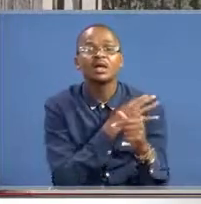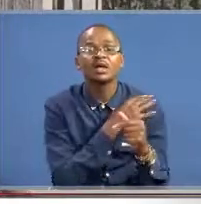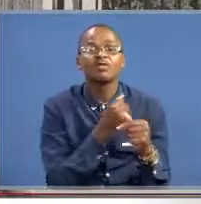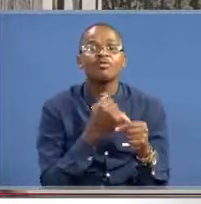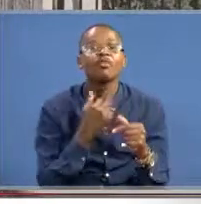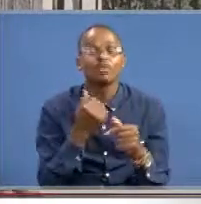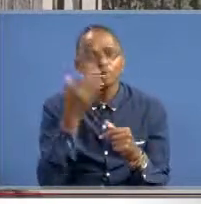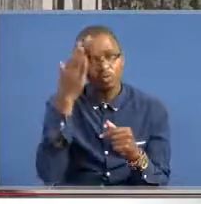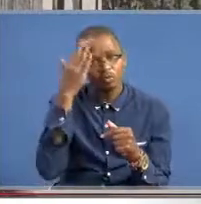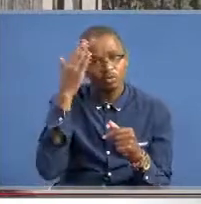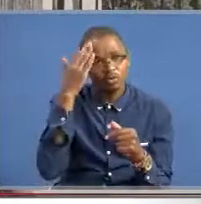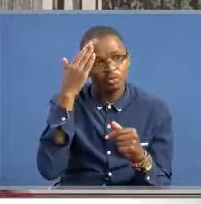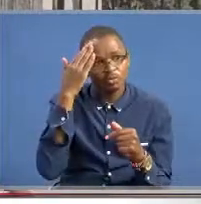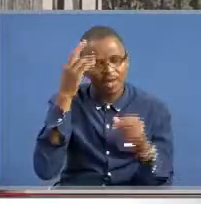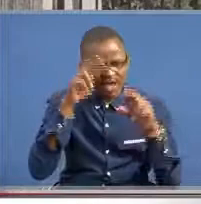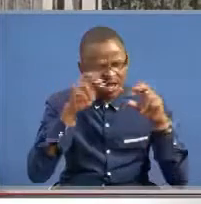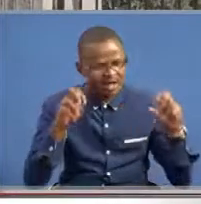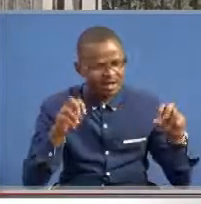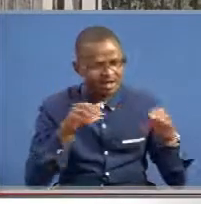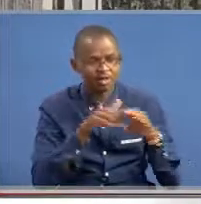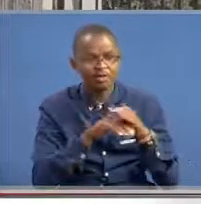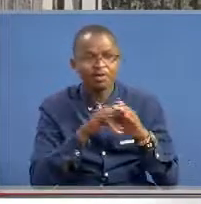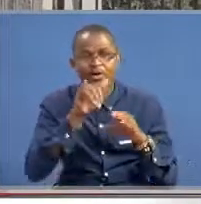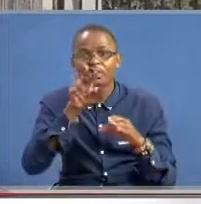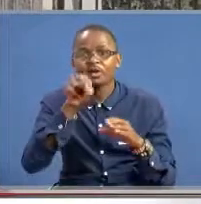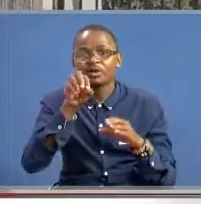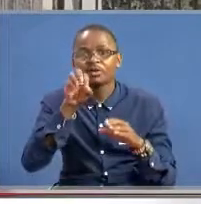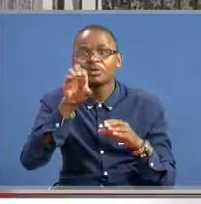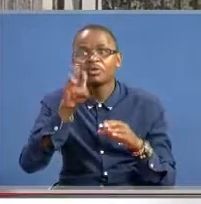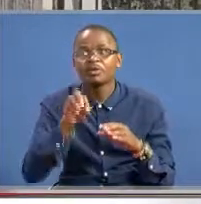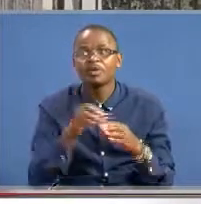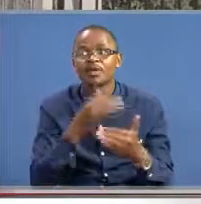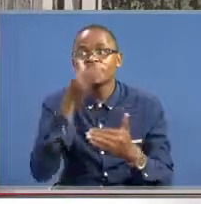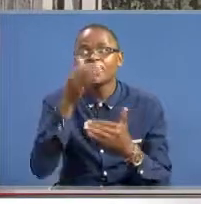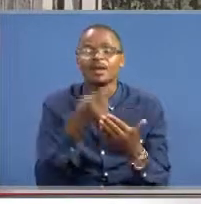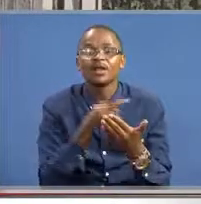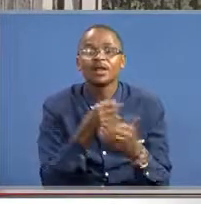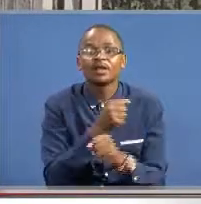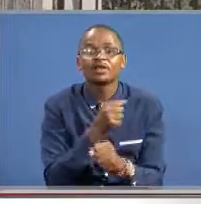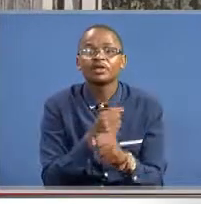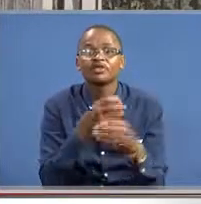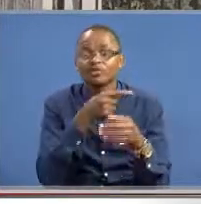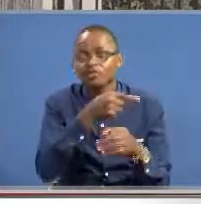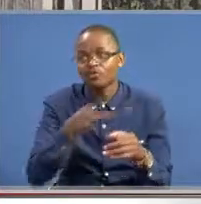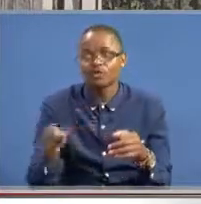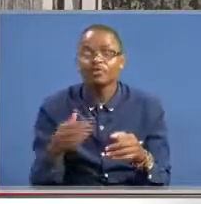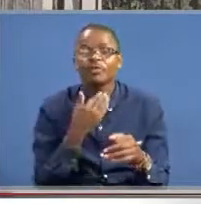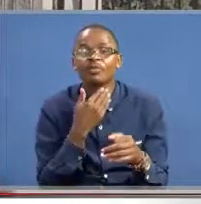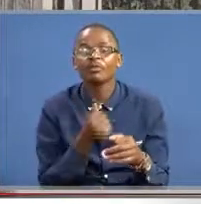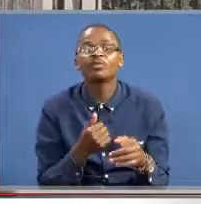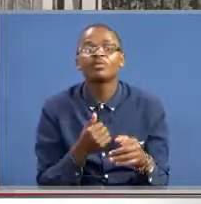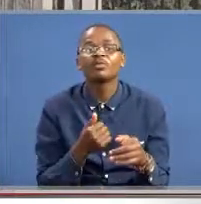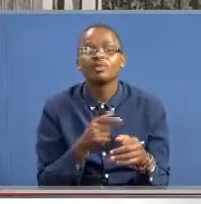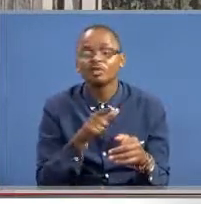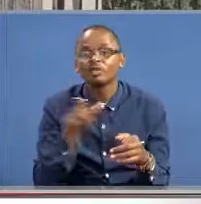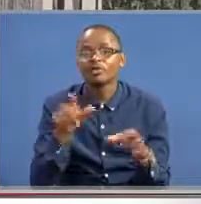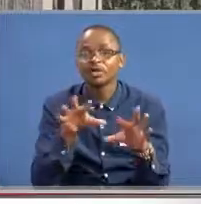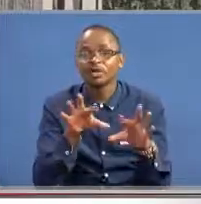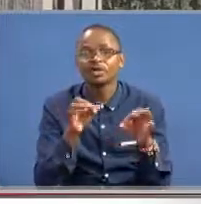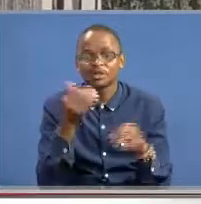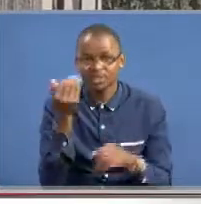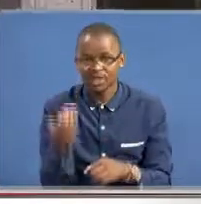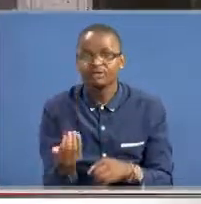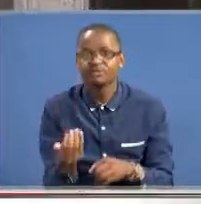to know and assess your income. So by next year, if you qualify for the marks they want, they'll take the